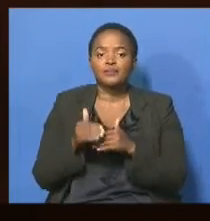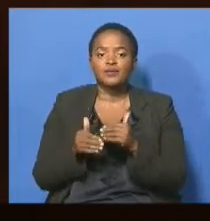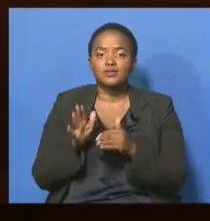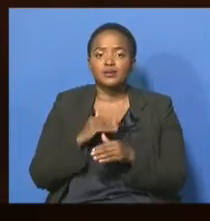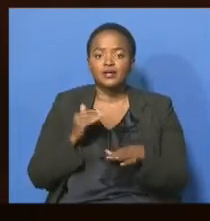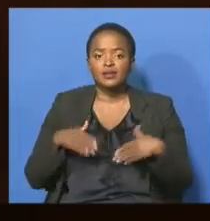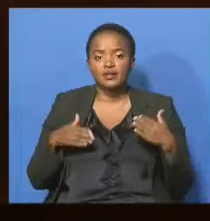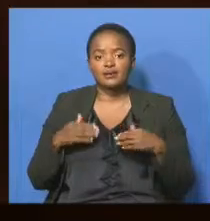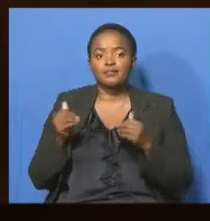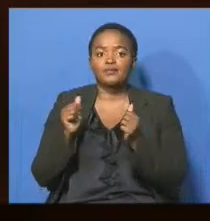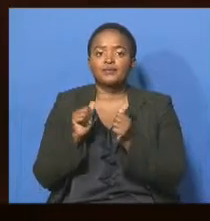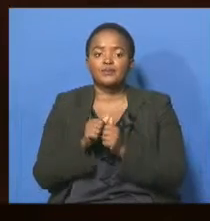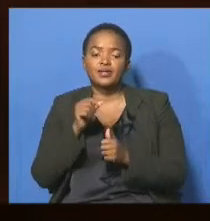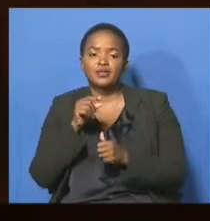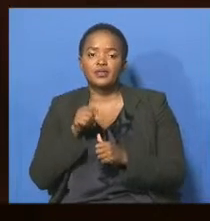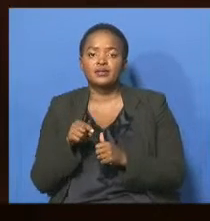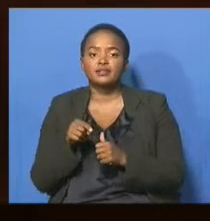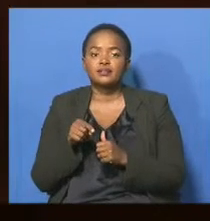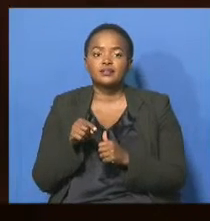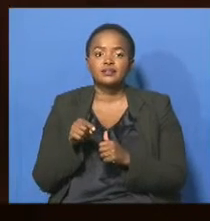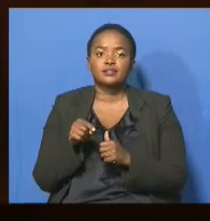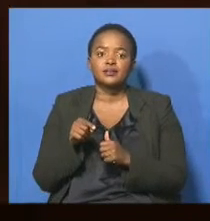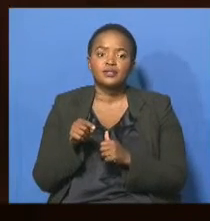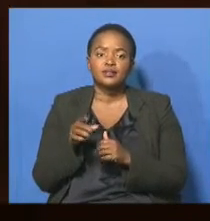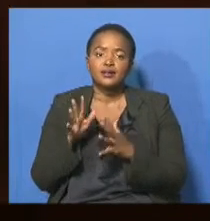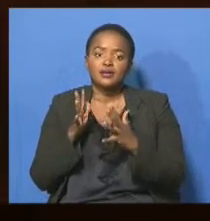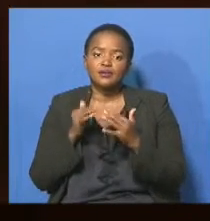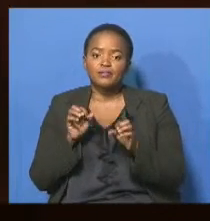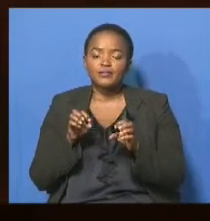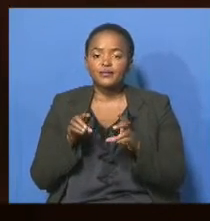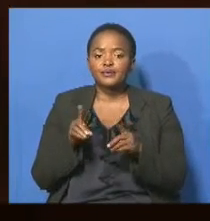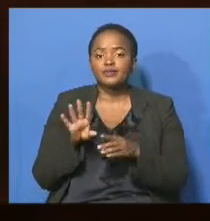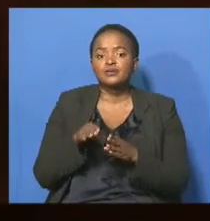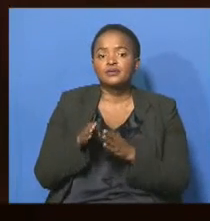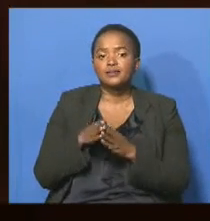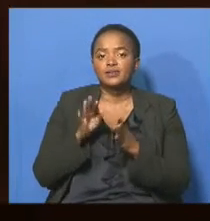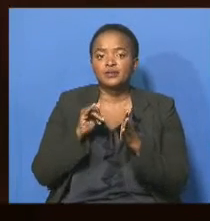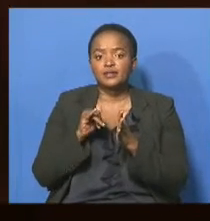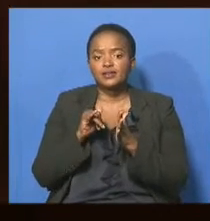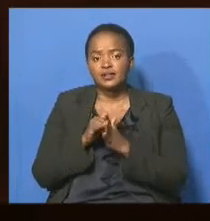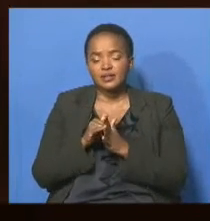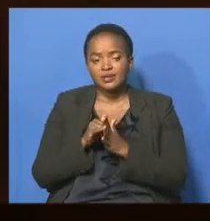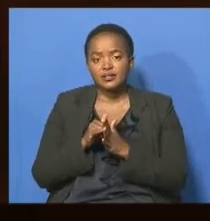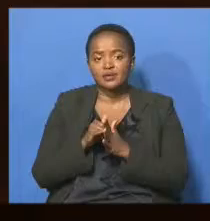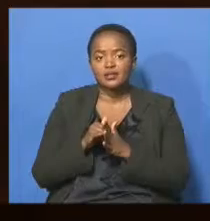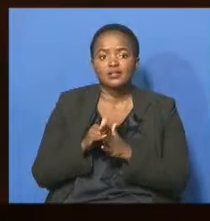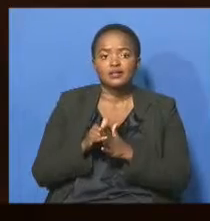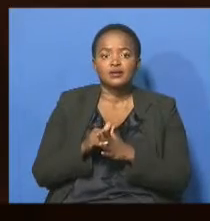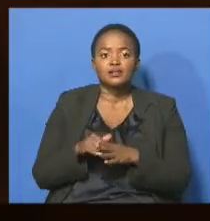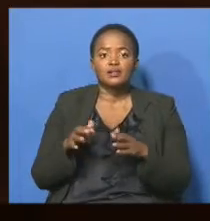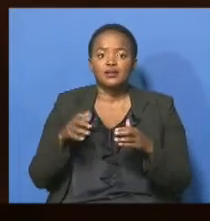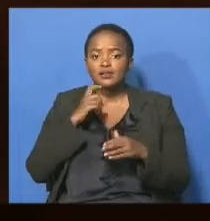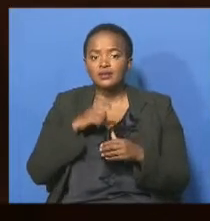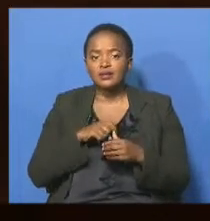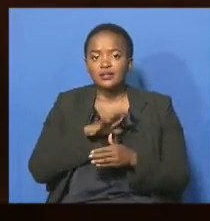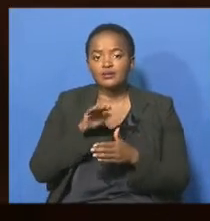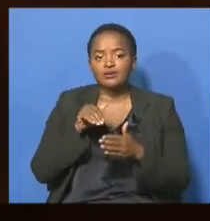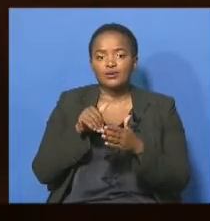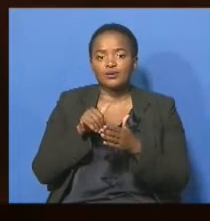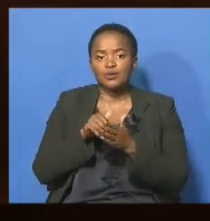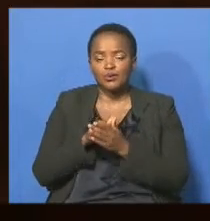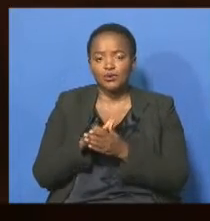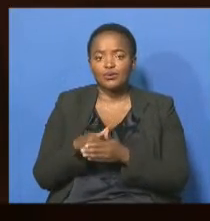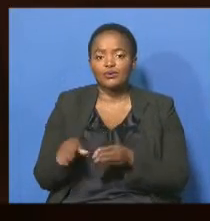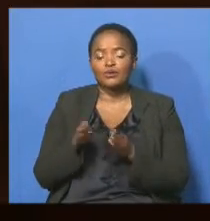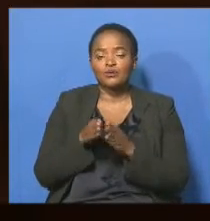I'm happy with this platform in its noble sense that you need to also sit in